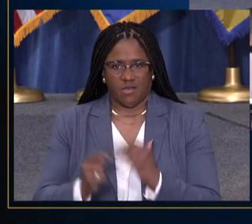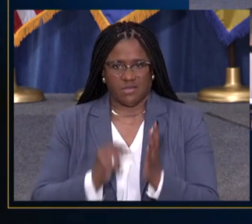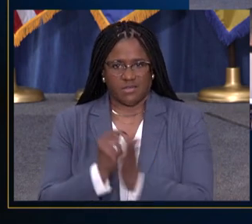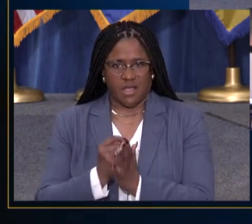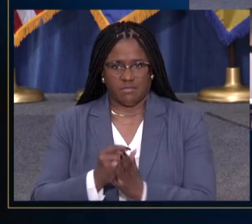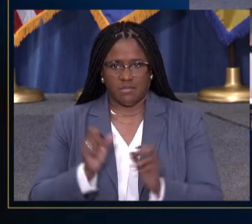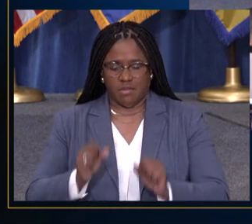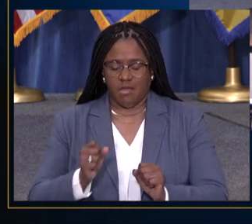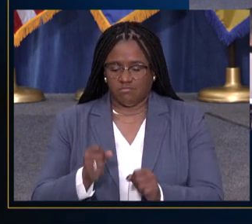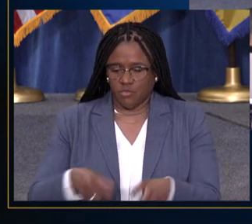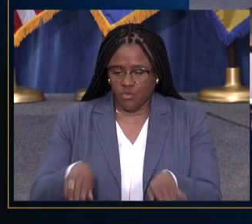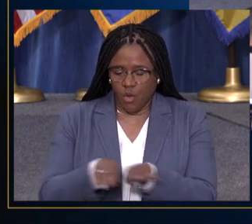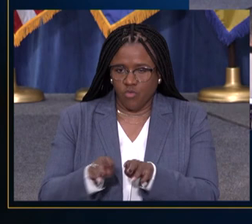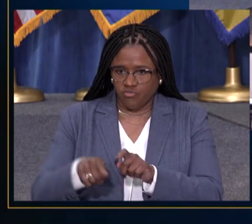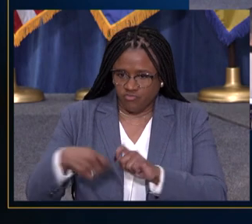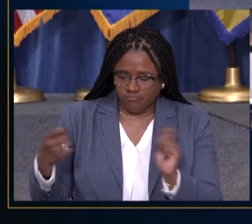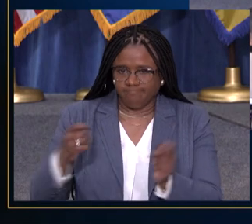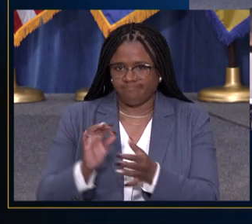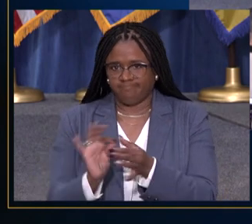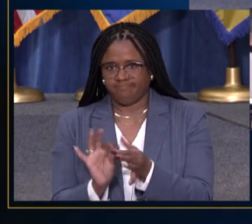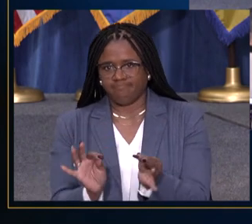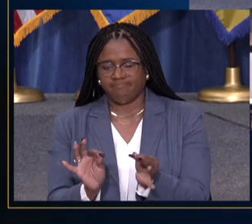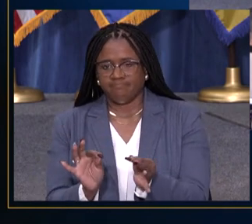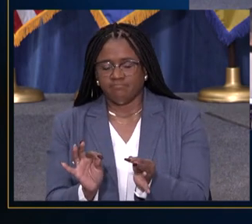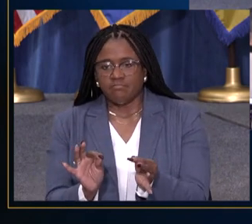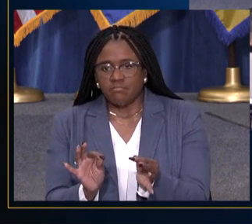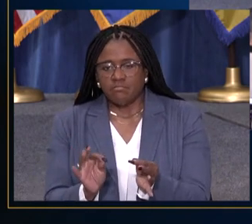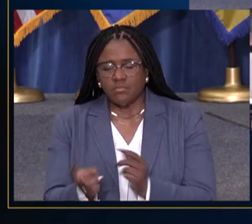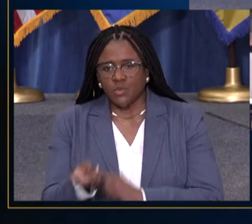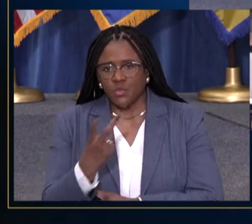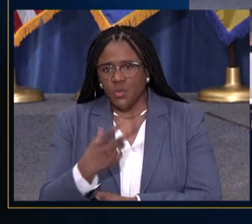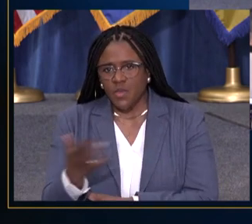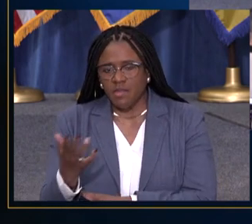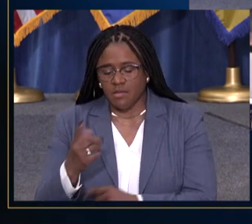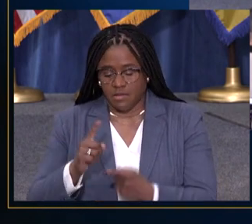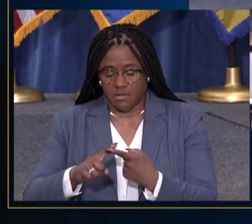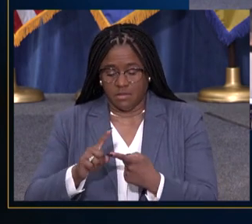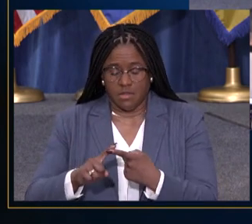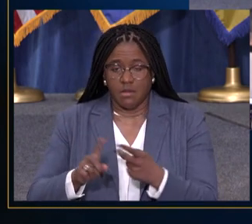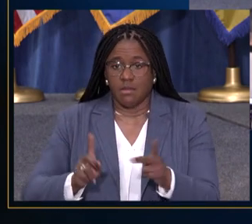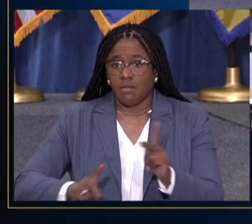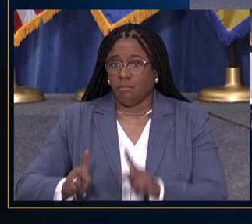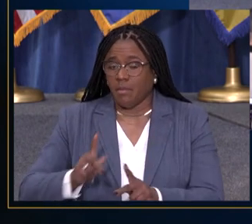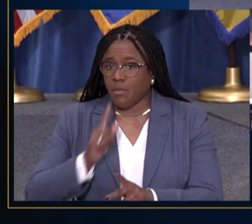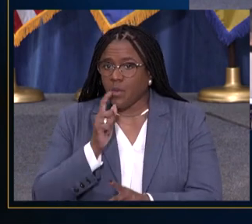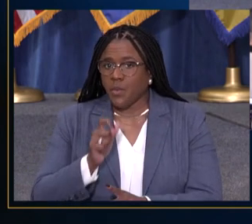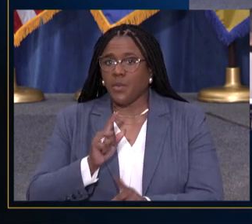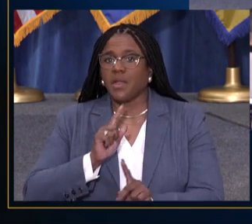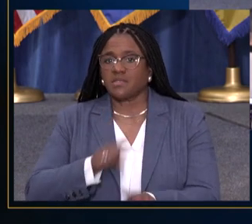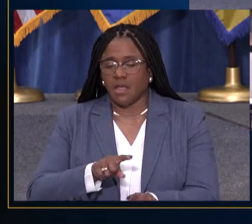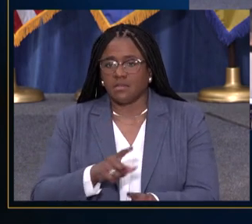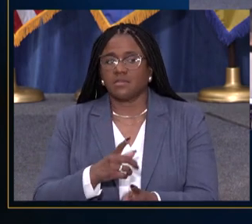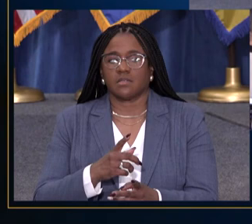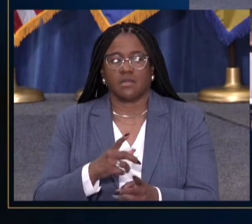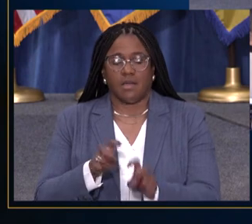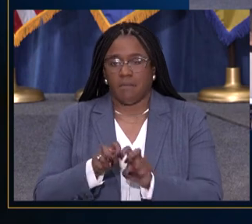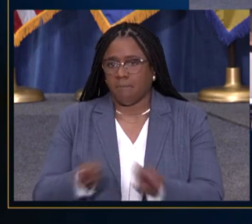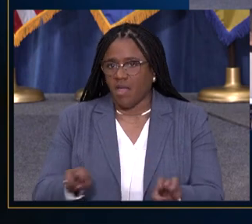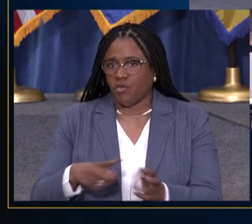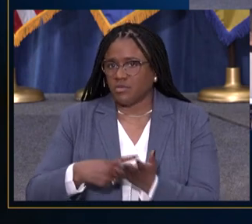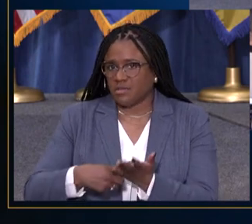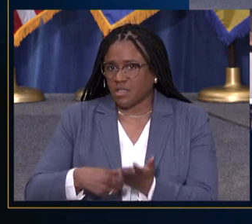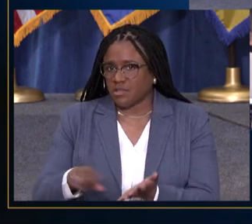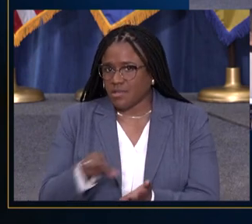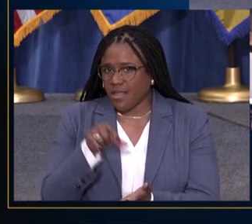closing remarks, and as you do, two things to think about. Folks who attend panels like this,